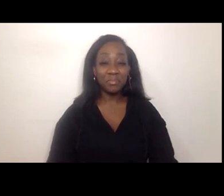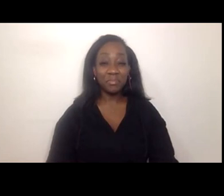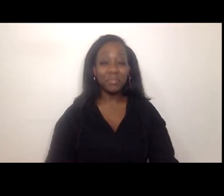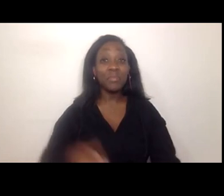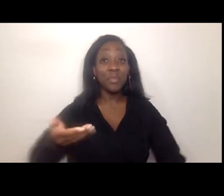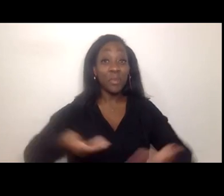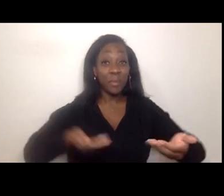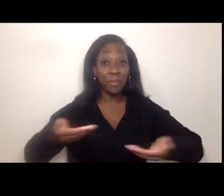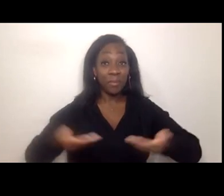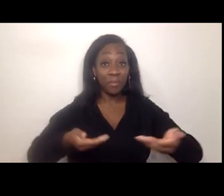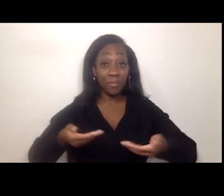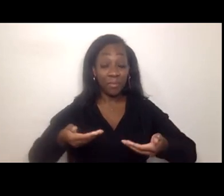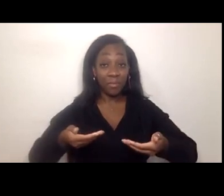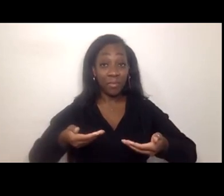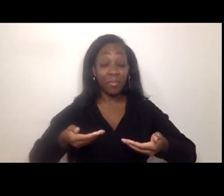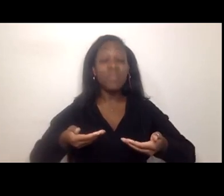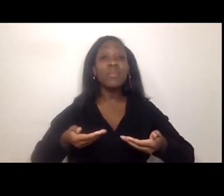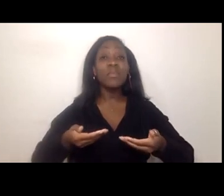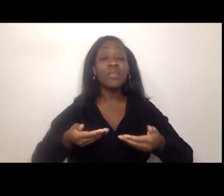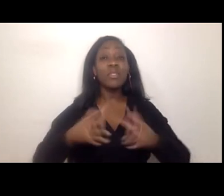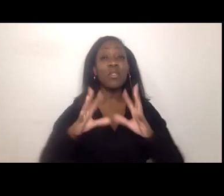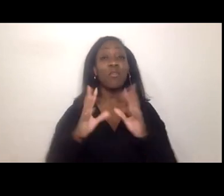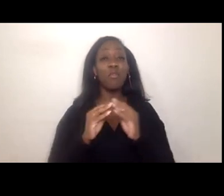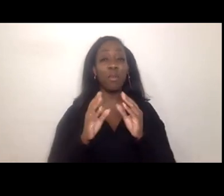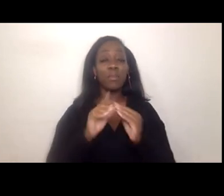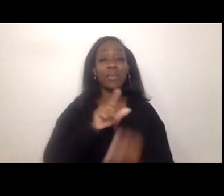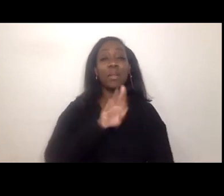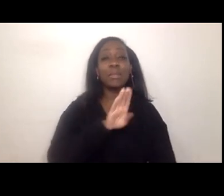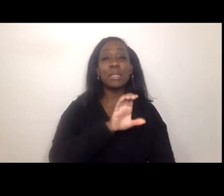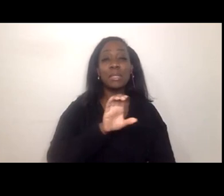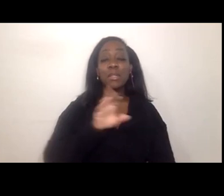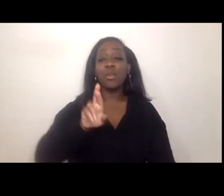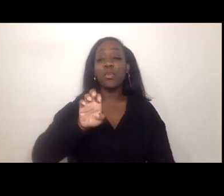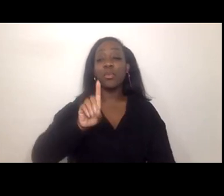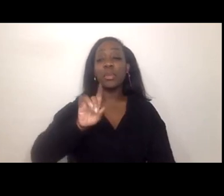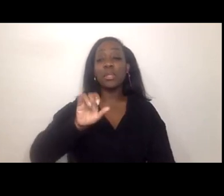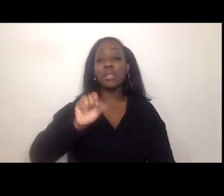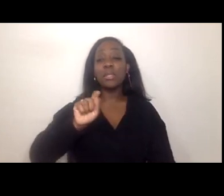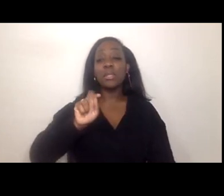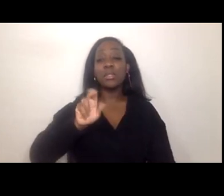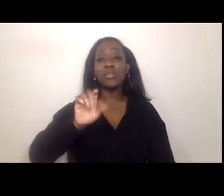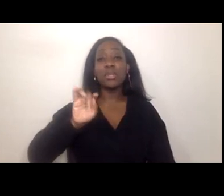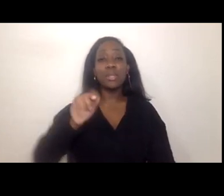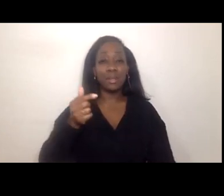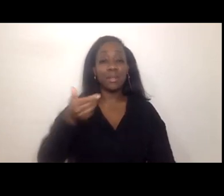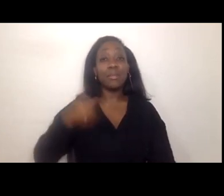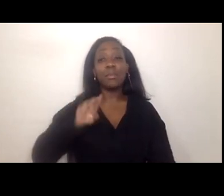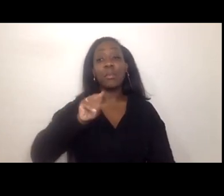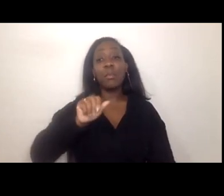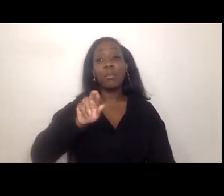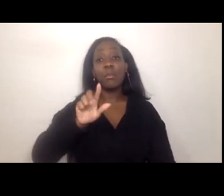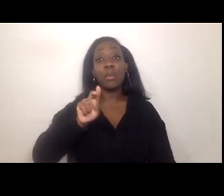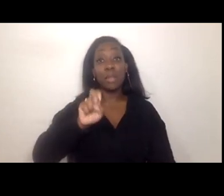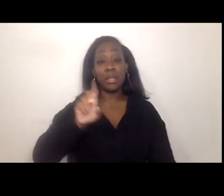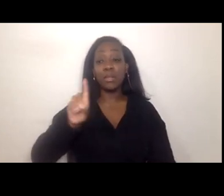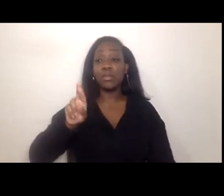Welcome to the forum on LBCC redistricting. My name is Marlene Drinkwine, and I'm happy to be your